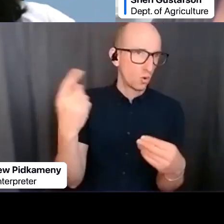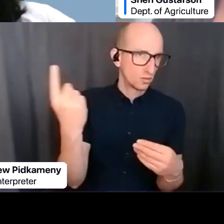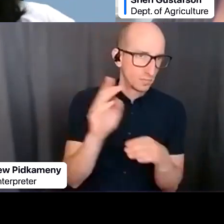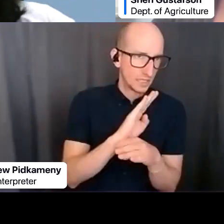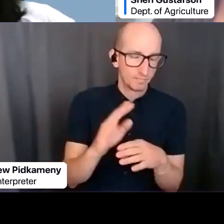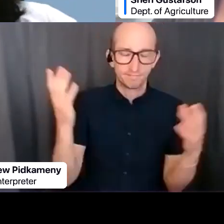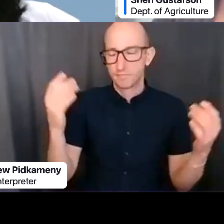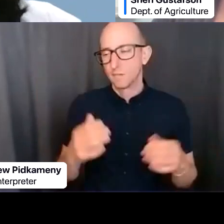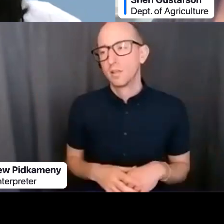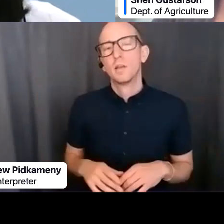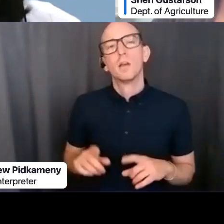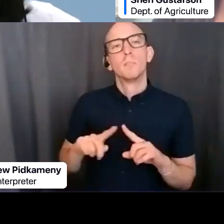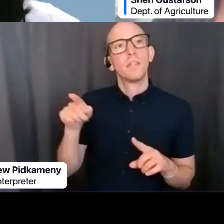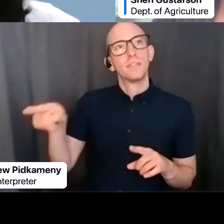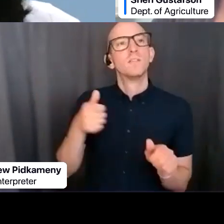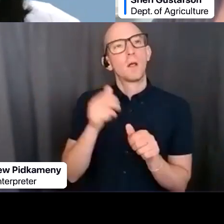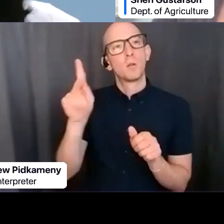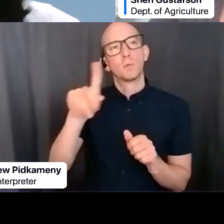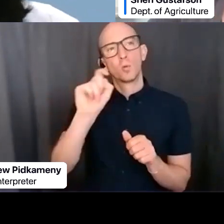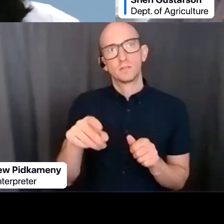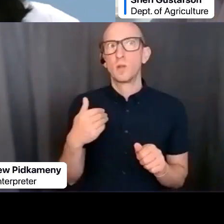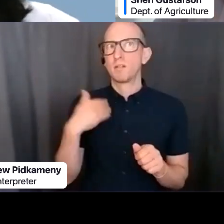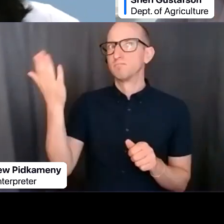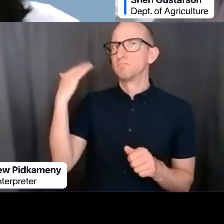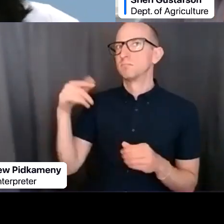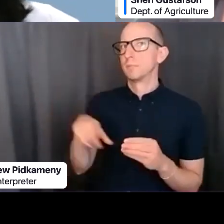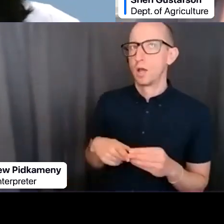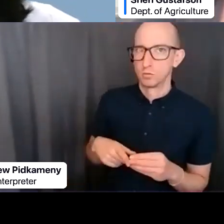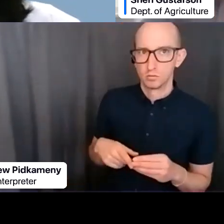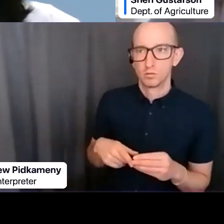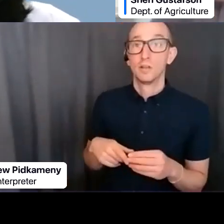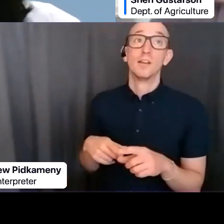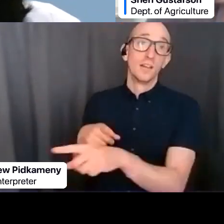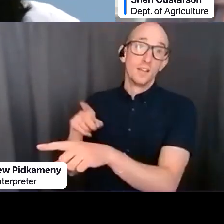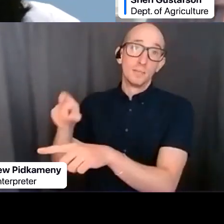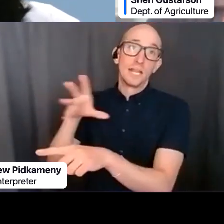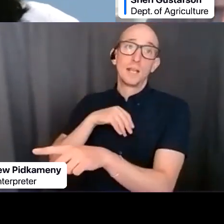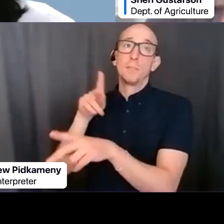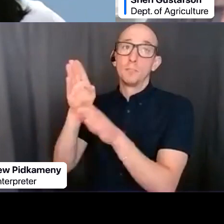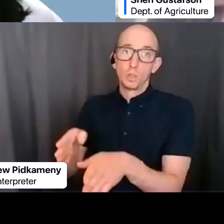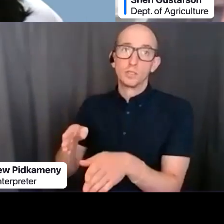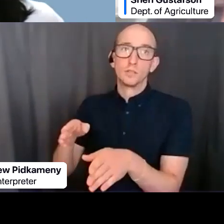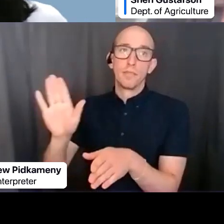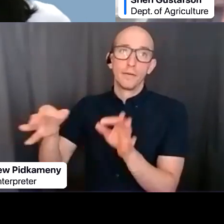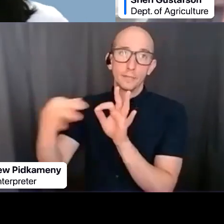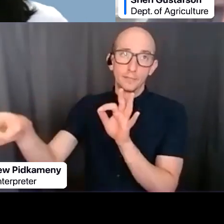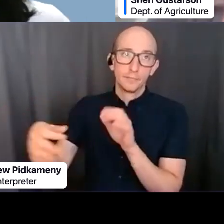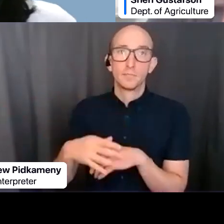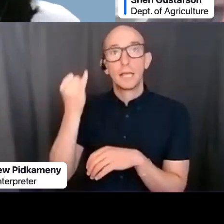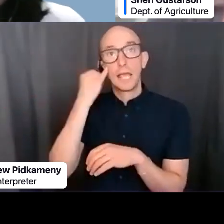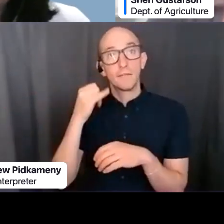But I think this was a follow-up question that we had about, you know, taking people at their word if they answer the two questions